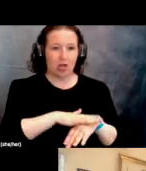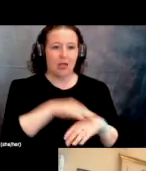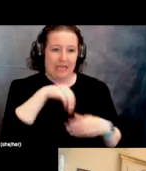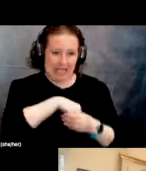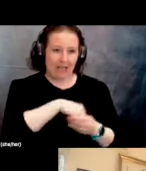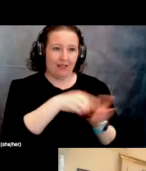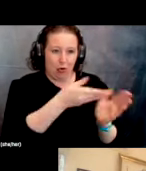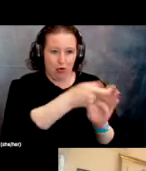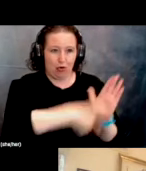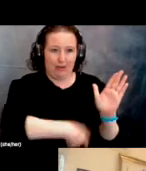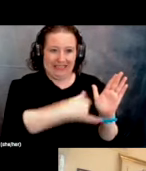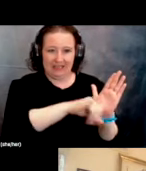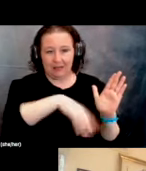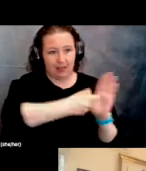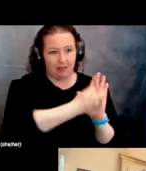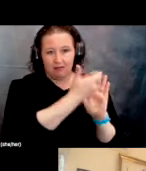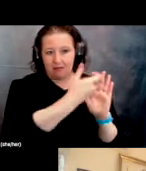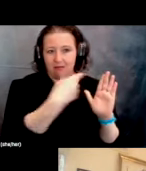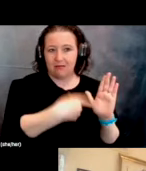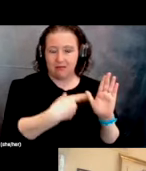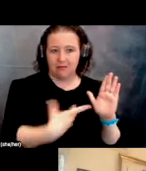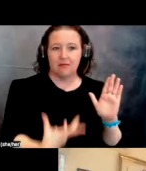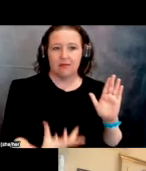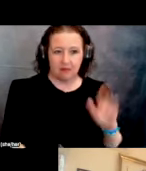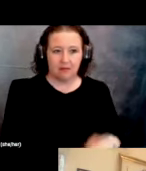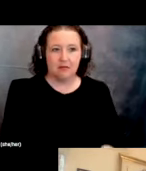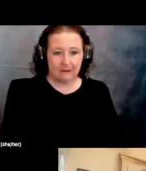really? Okay.